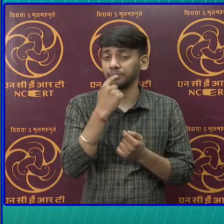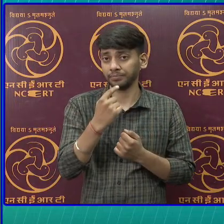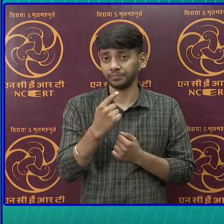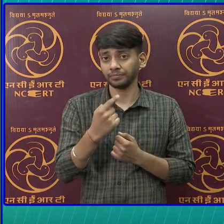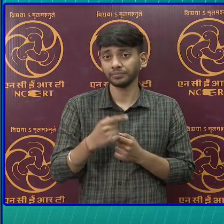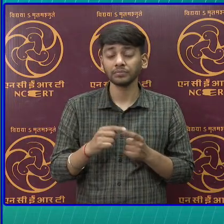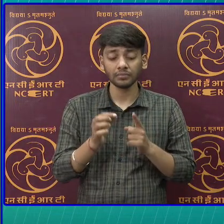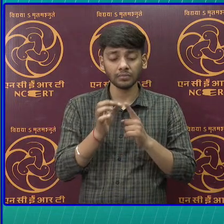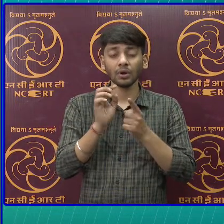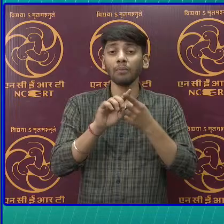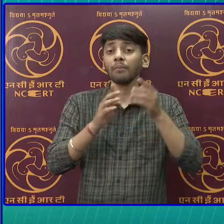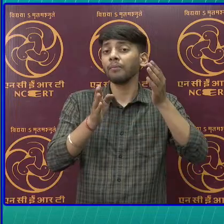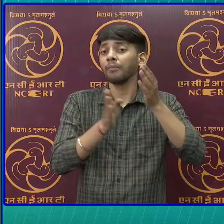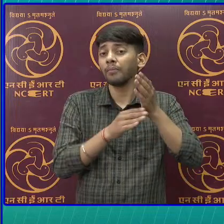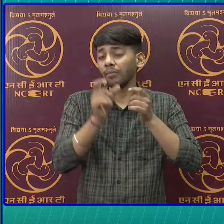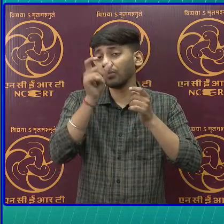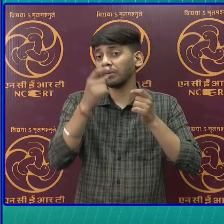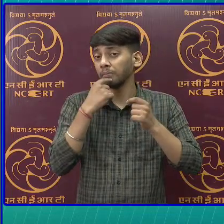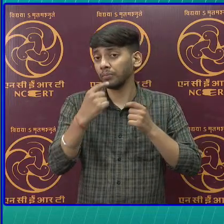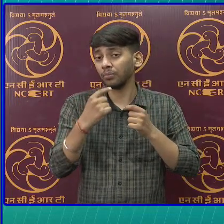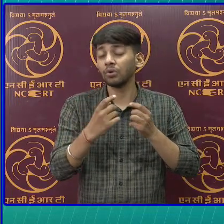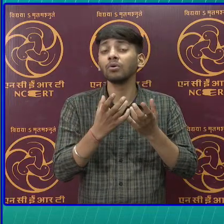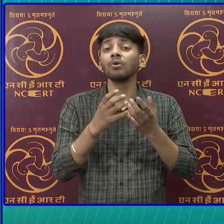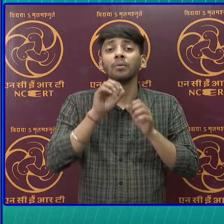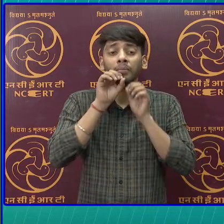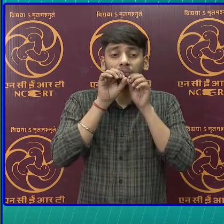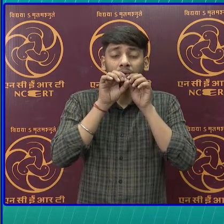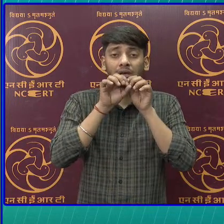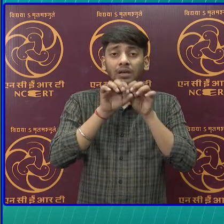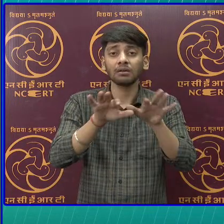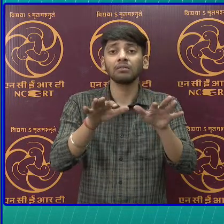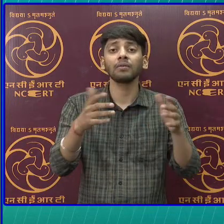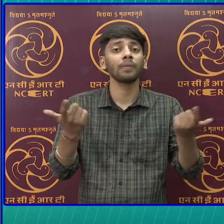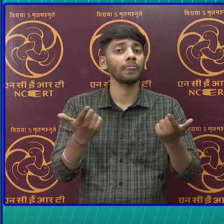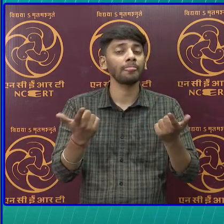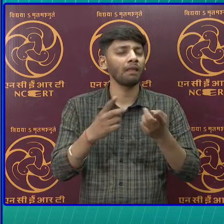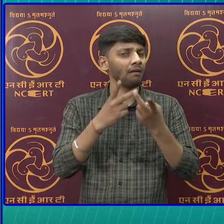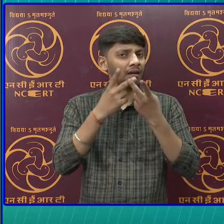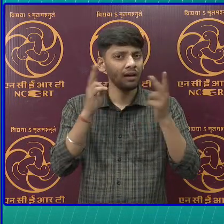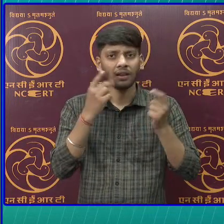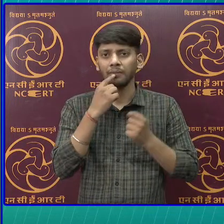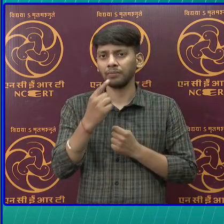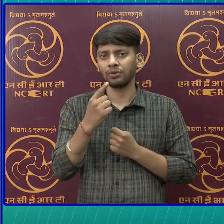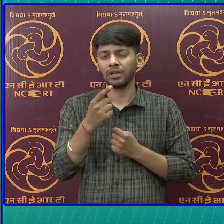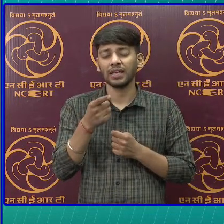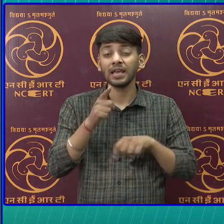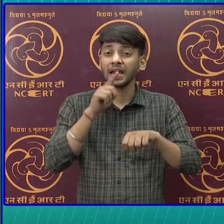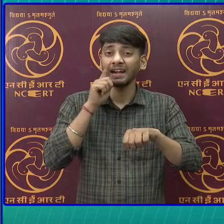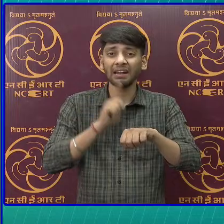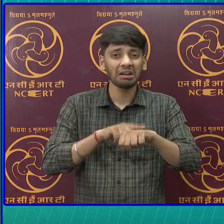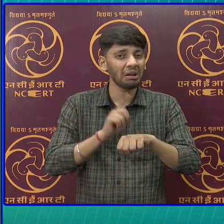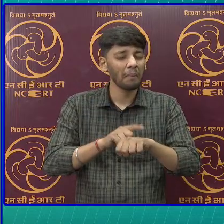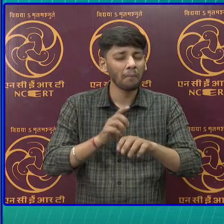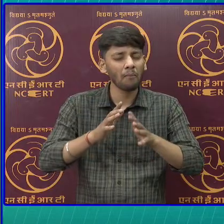wants to convey something opposite. Poet wants to say something different, that it takes too much time for the